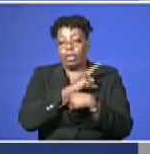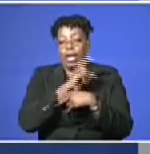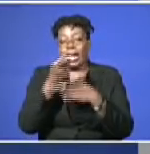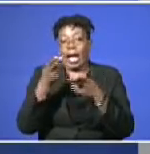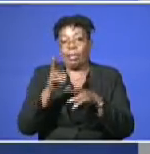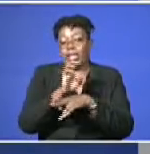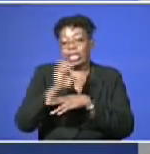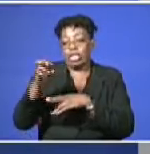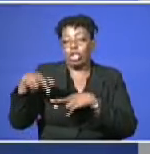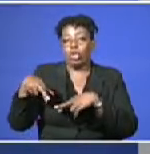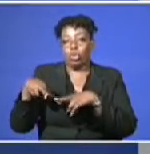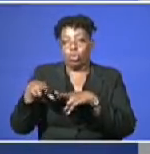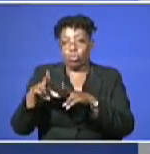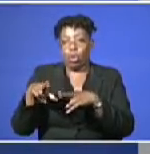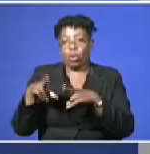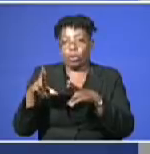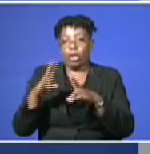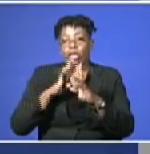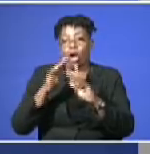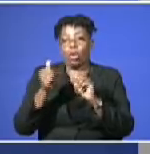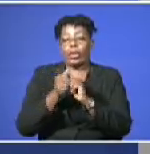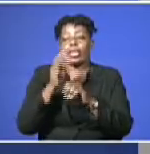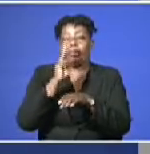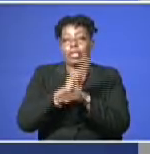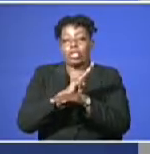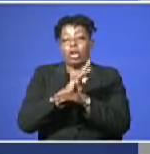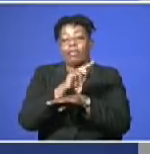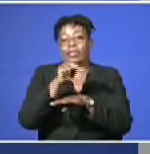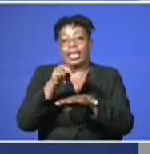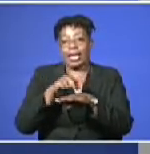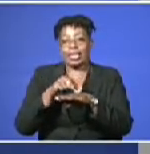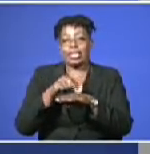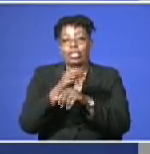Road. Cleopatra Murphy spoke to the Minister of